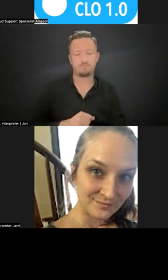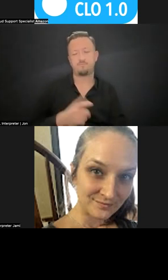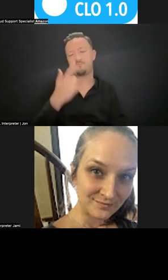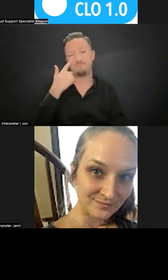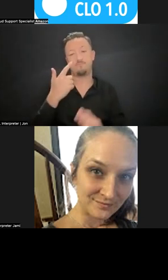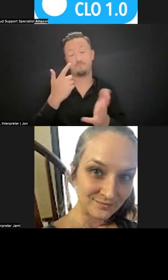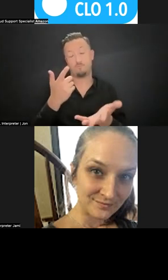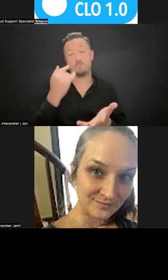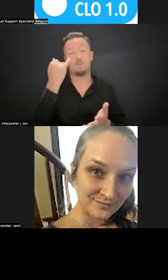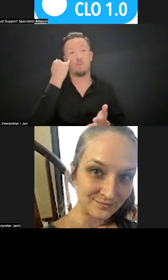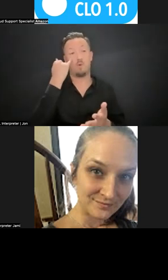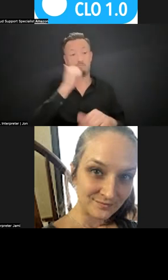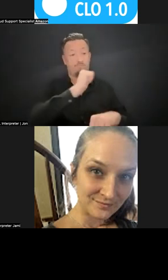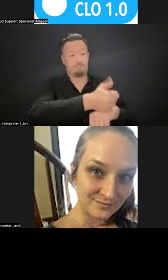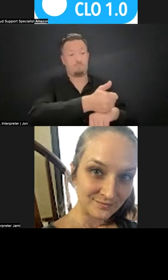server